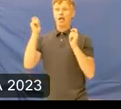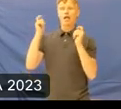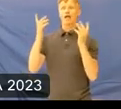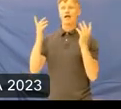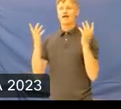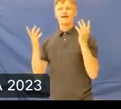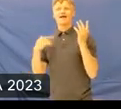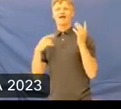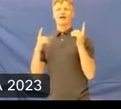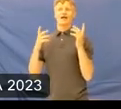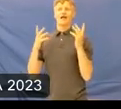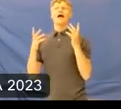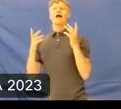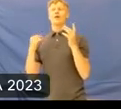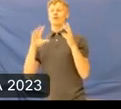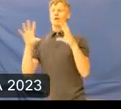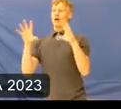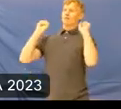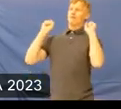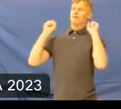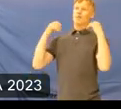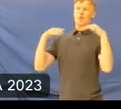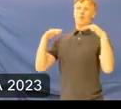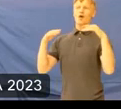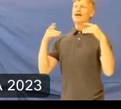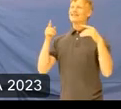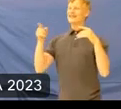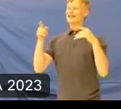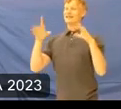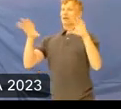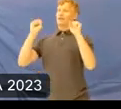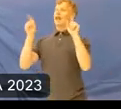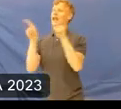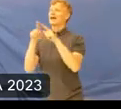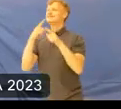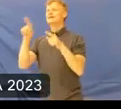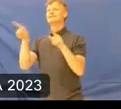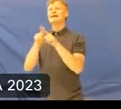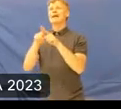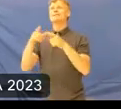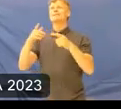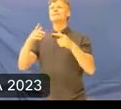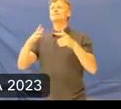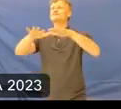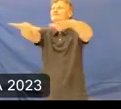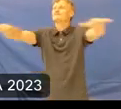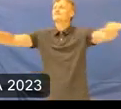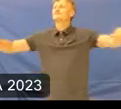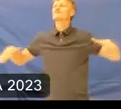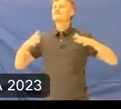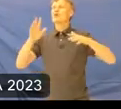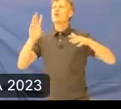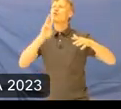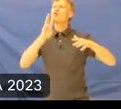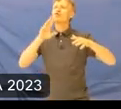that ripple effect. And of course, they have purposes because they can be denied, as